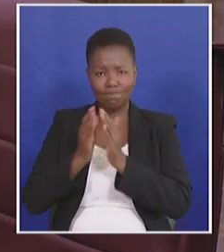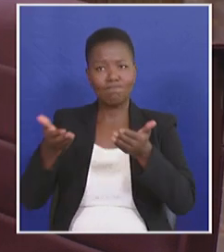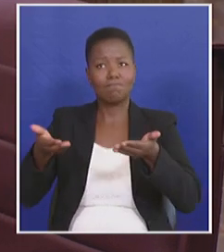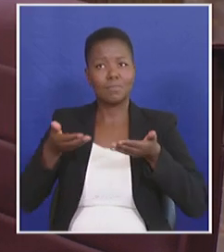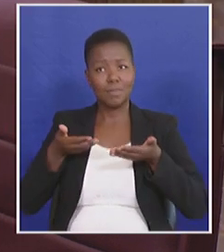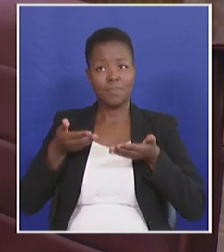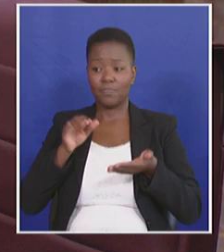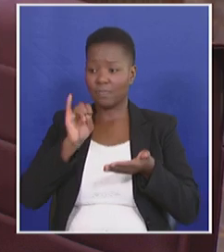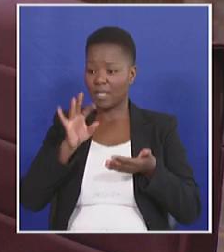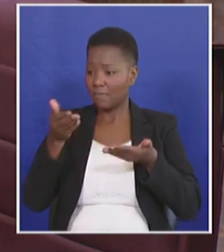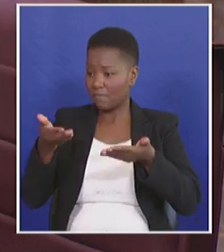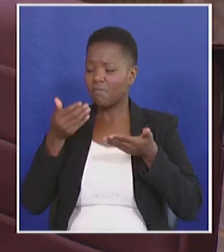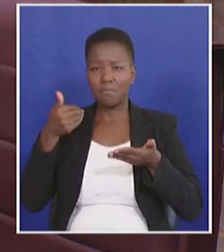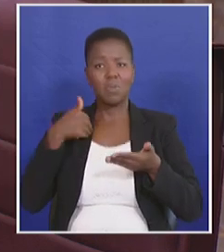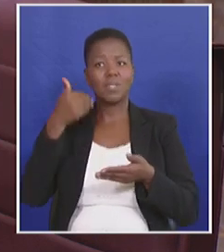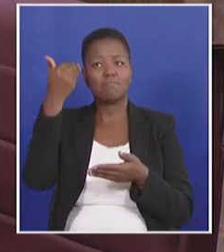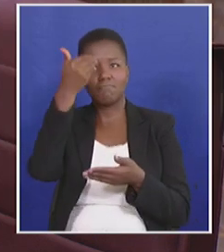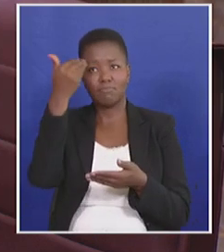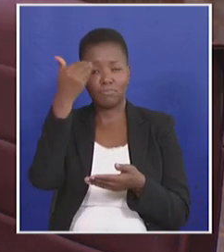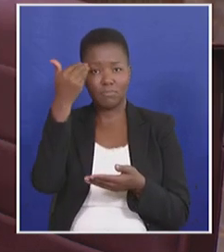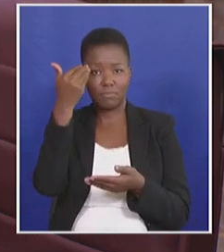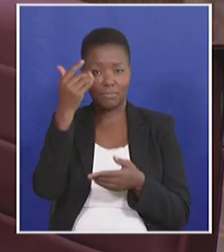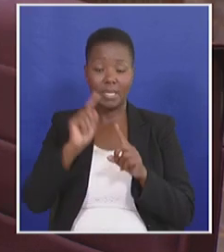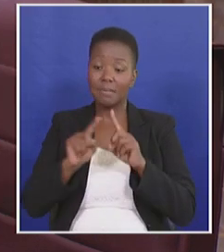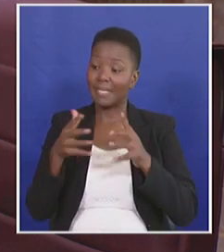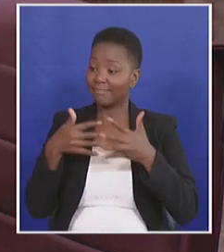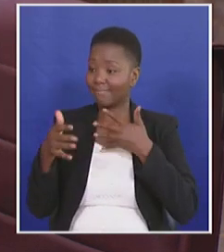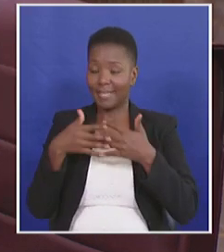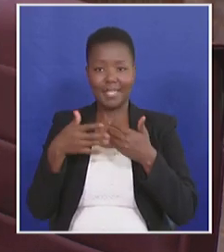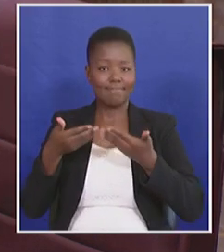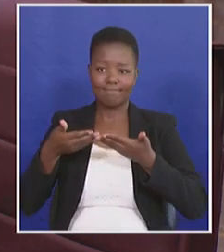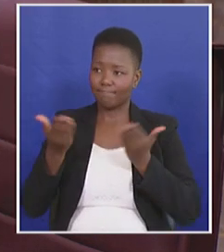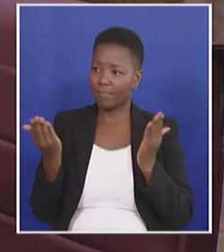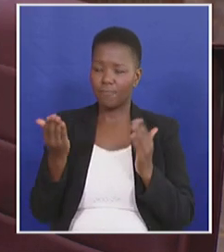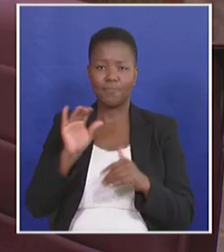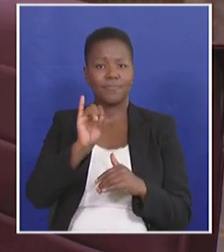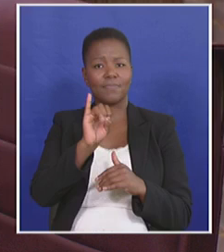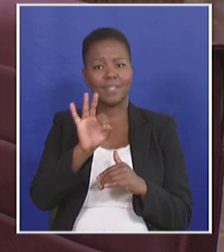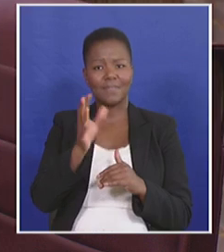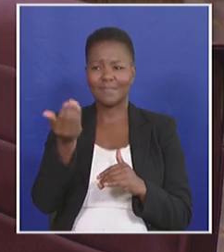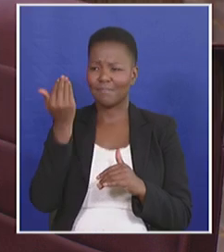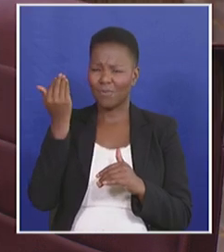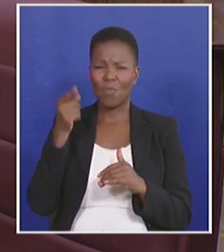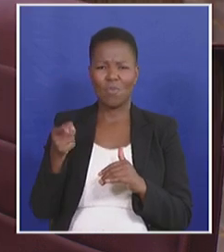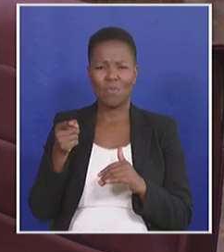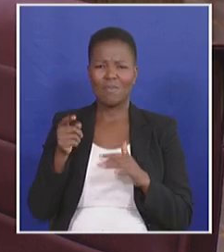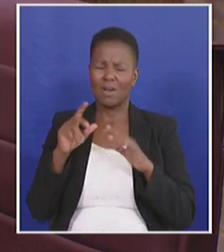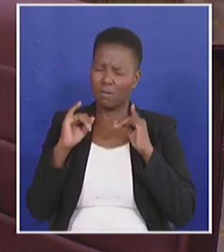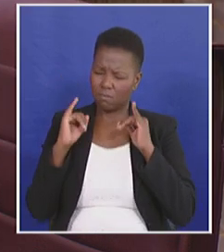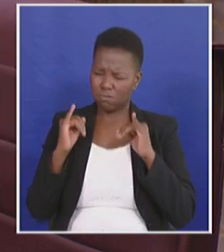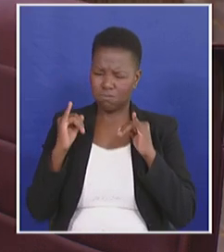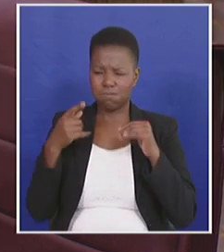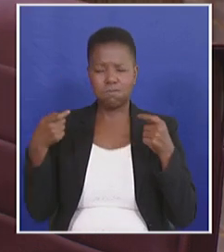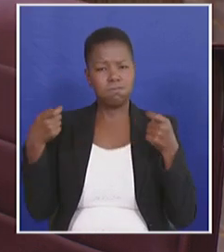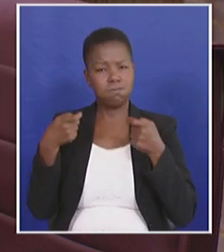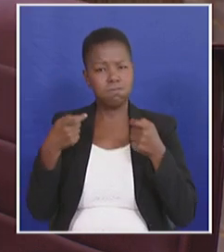been known. But in any society that has been through severe conflict like ours, obviously there are a